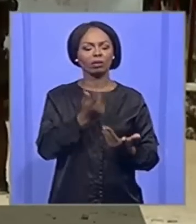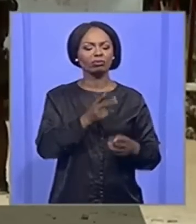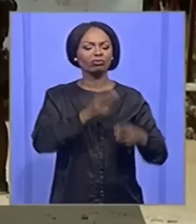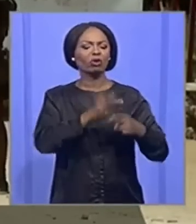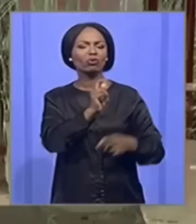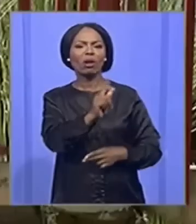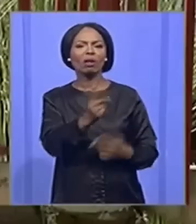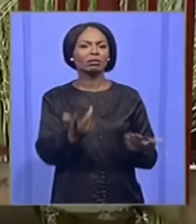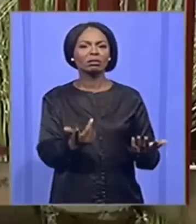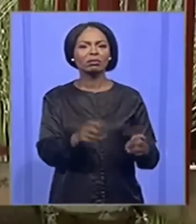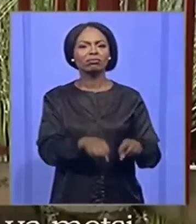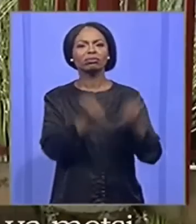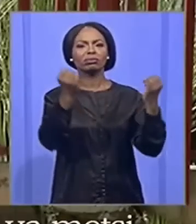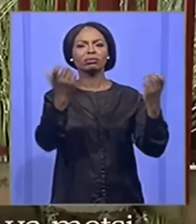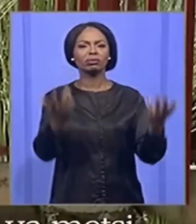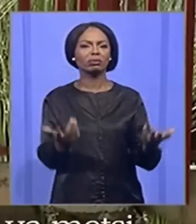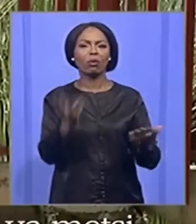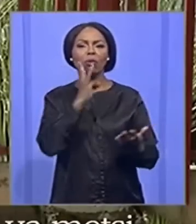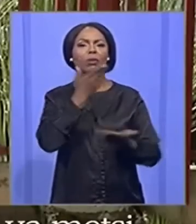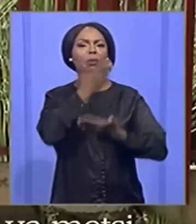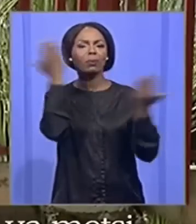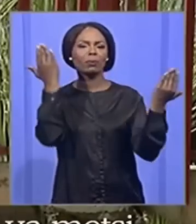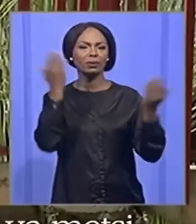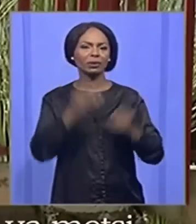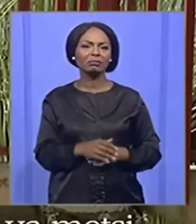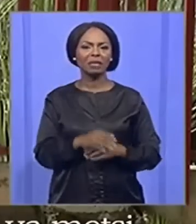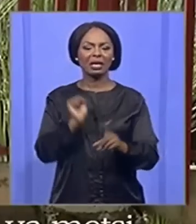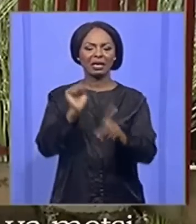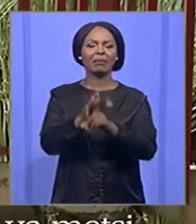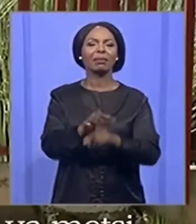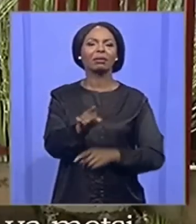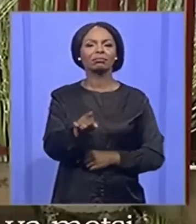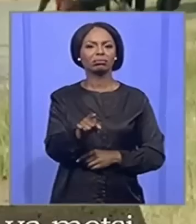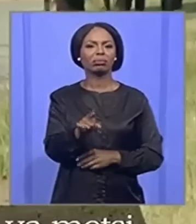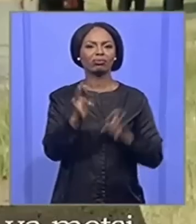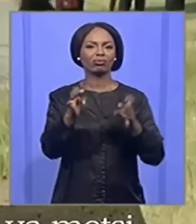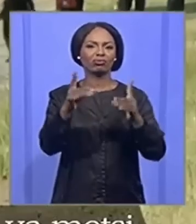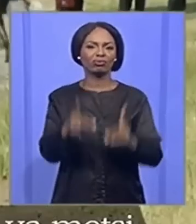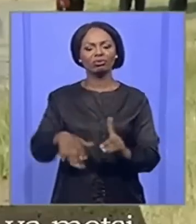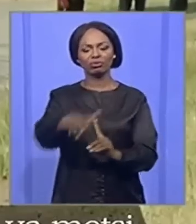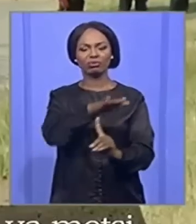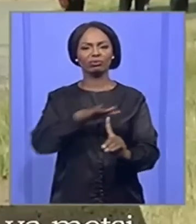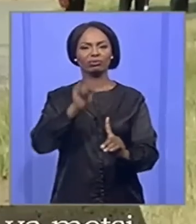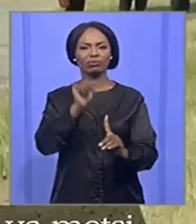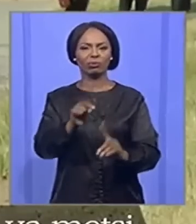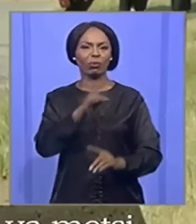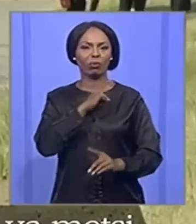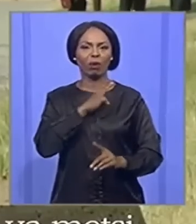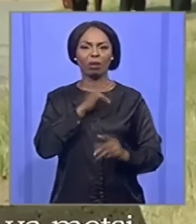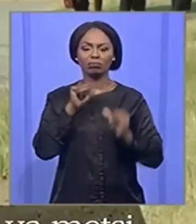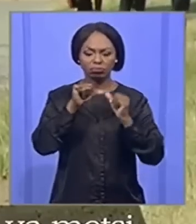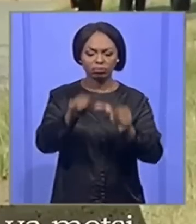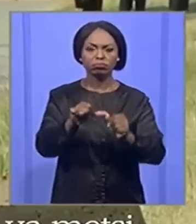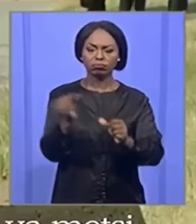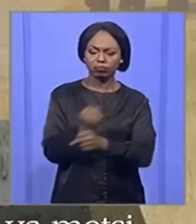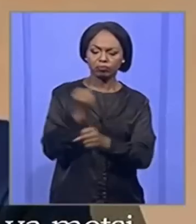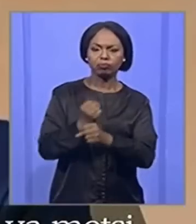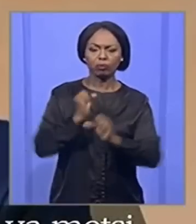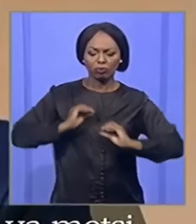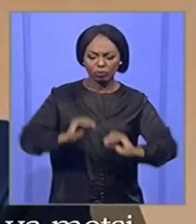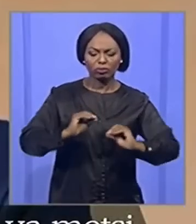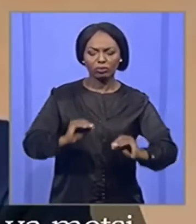metsi a hayo. Ntho eo e sitisa dithuto haholo because a re kgone ho sebetsa re ithute